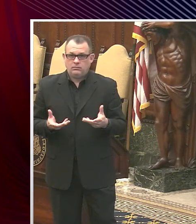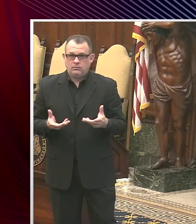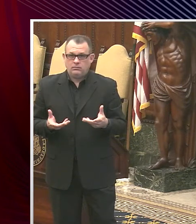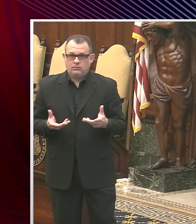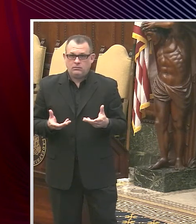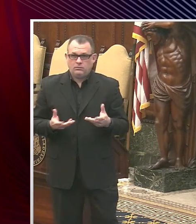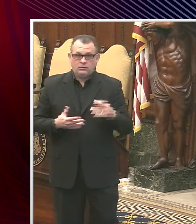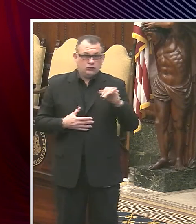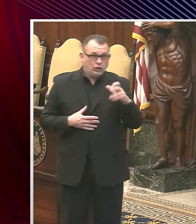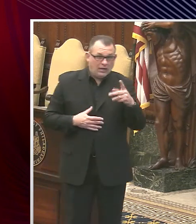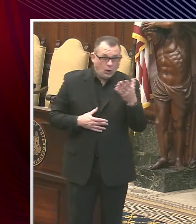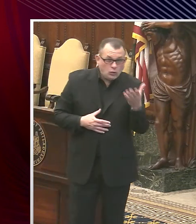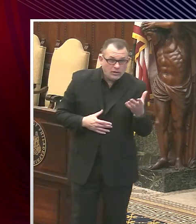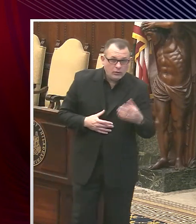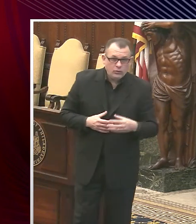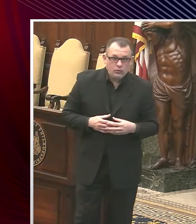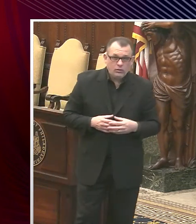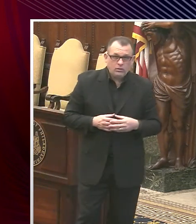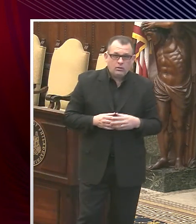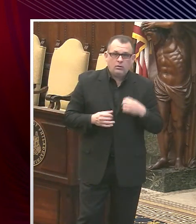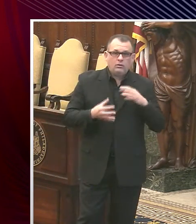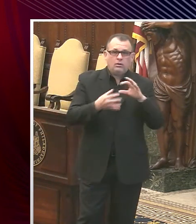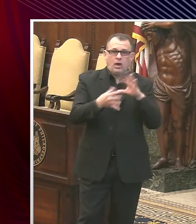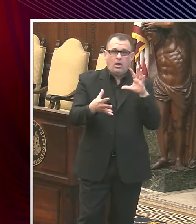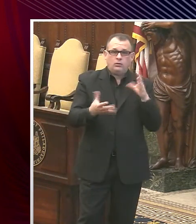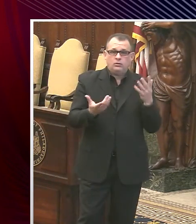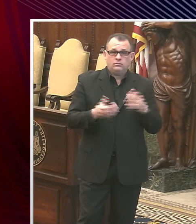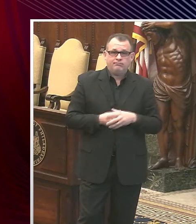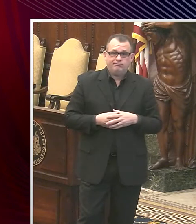Jack, you there? We lost you.